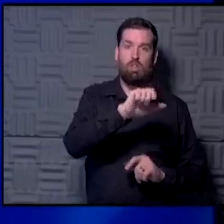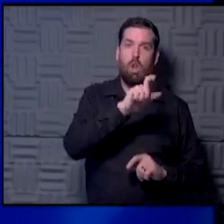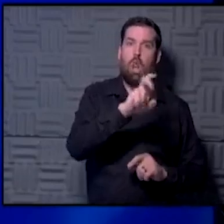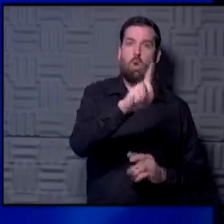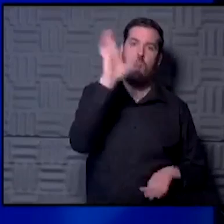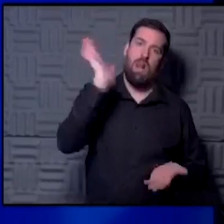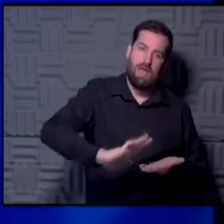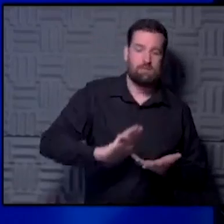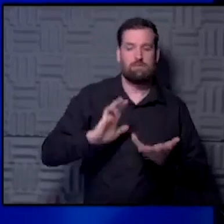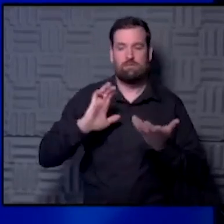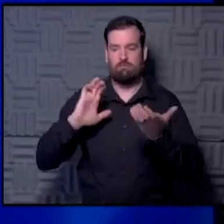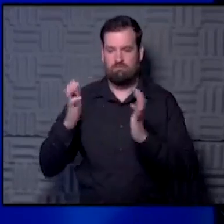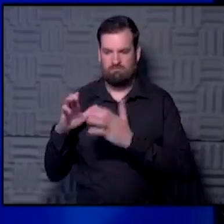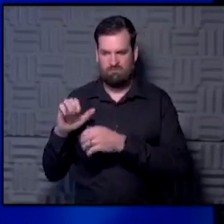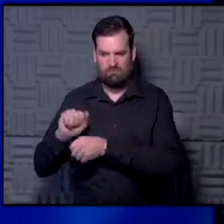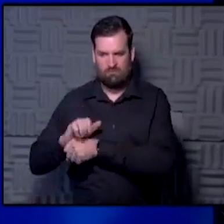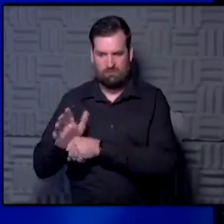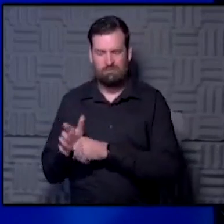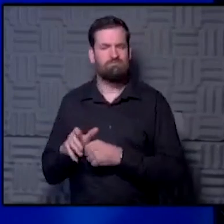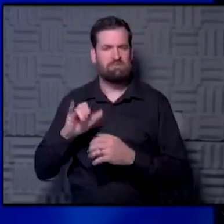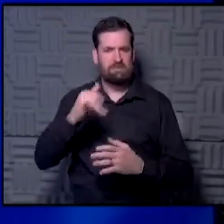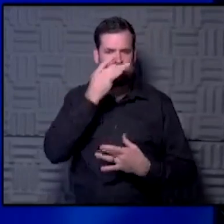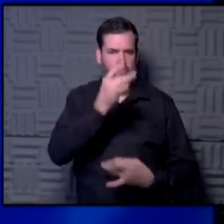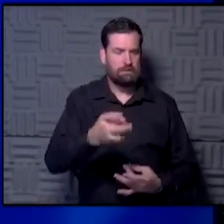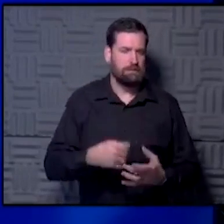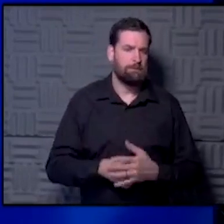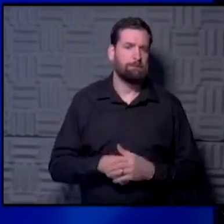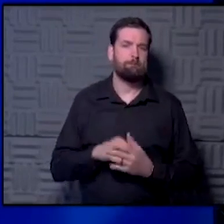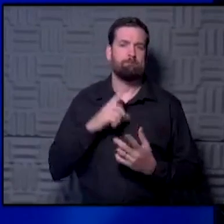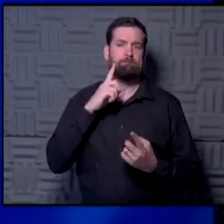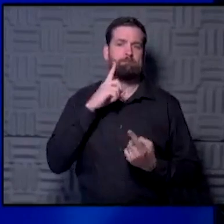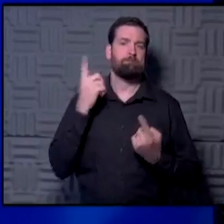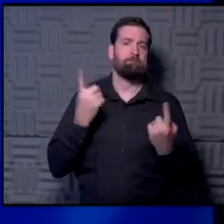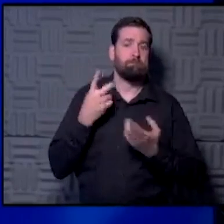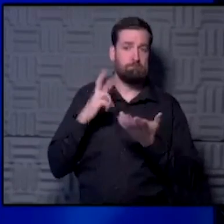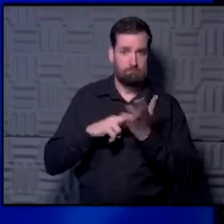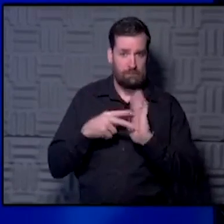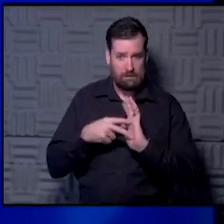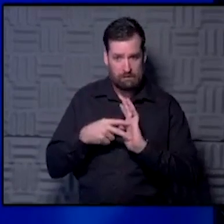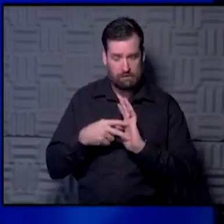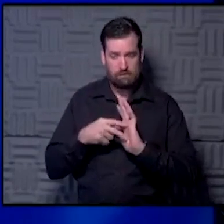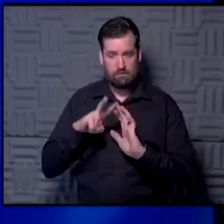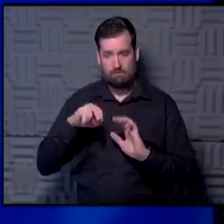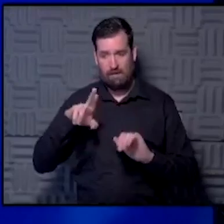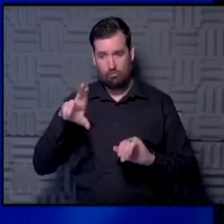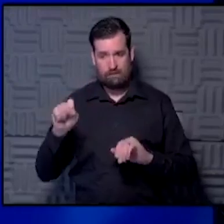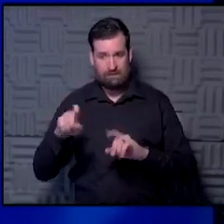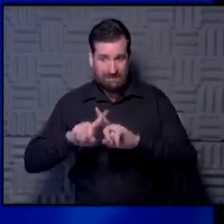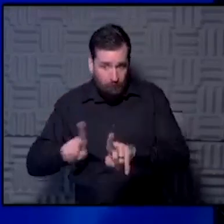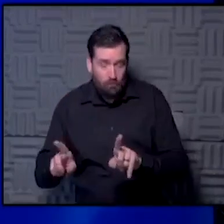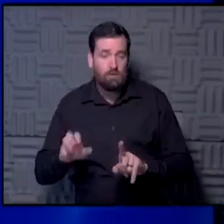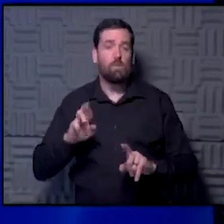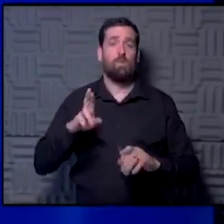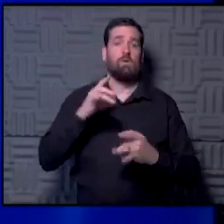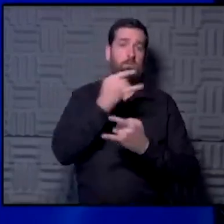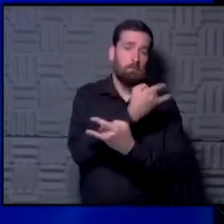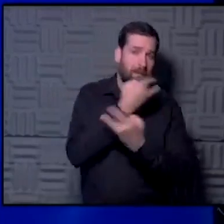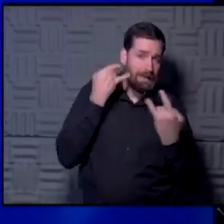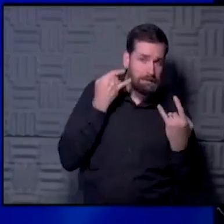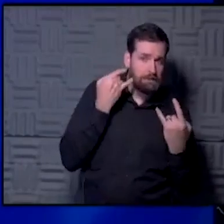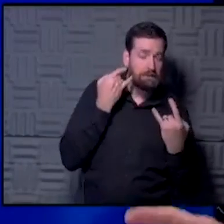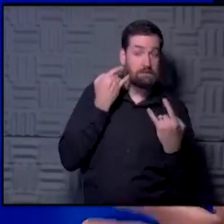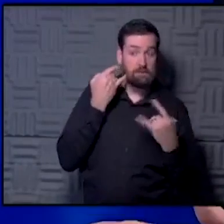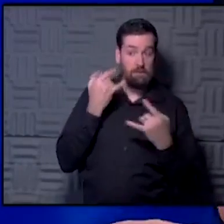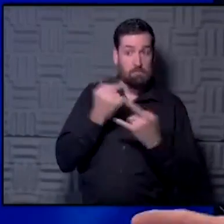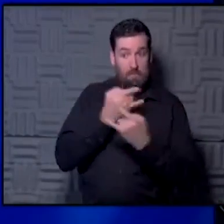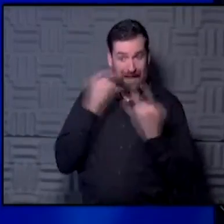they're presenting with COVID-19. I think that's interesting. I wonder if it says either the viruses are different or maybe people are wearing masks, and that